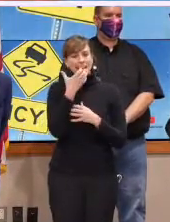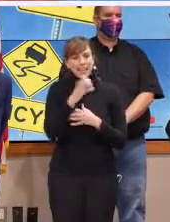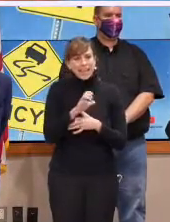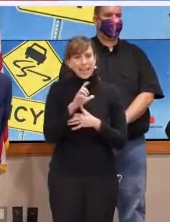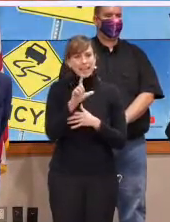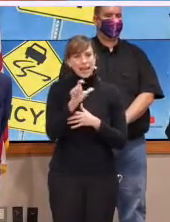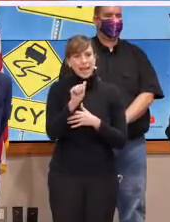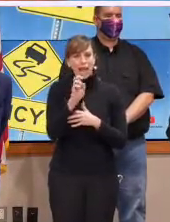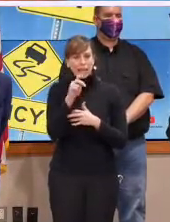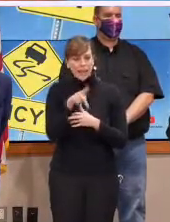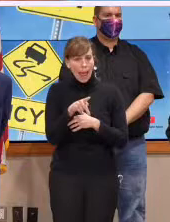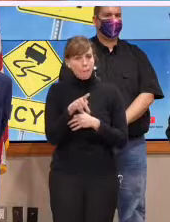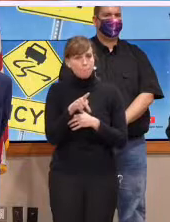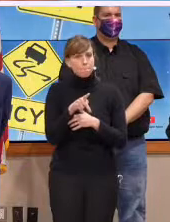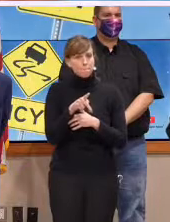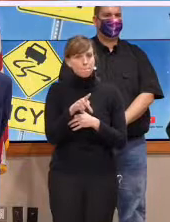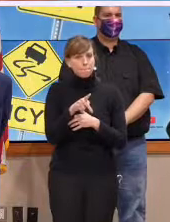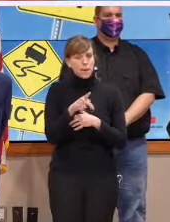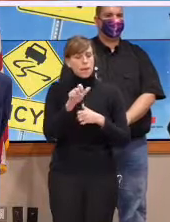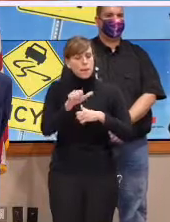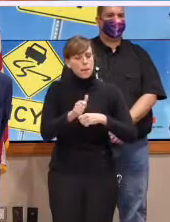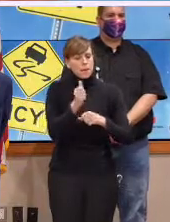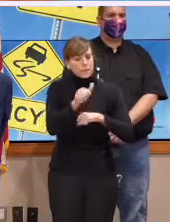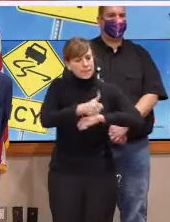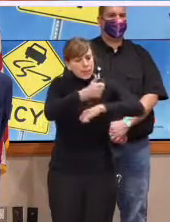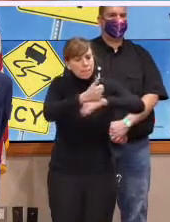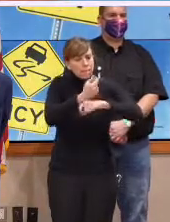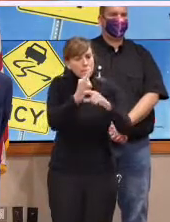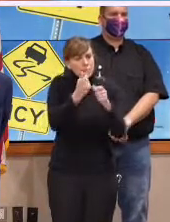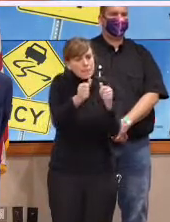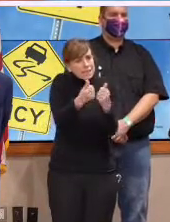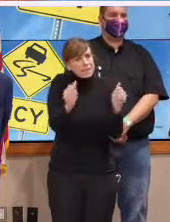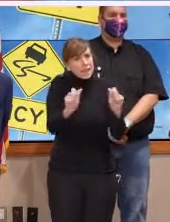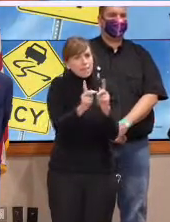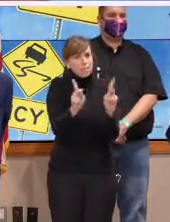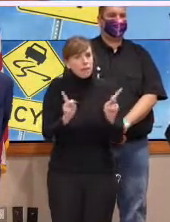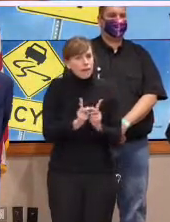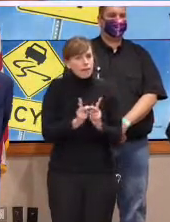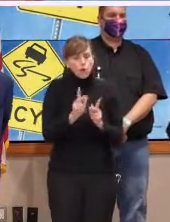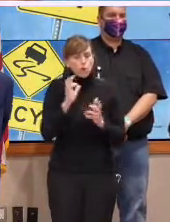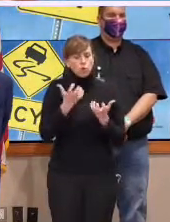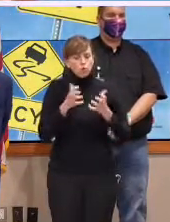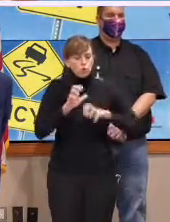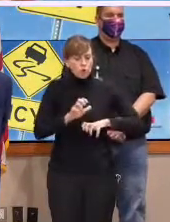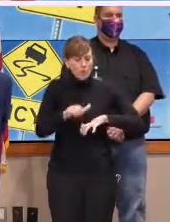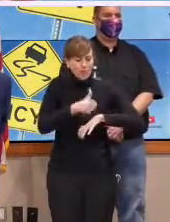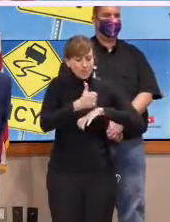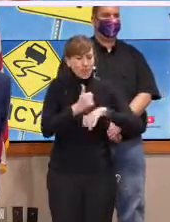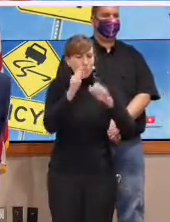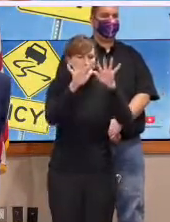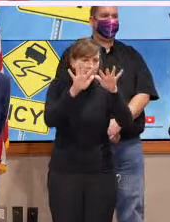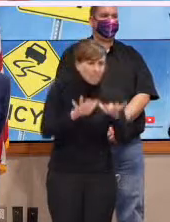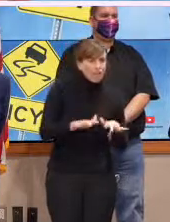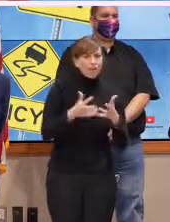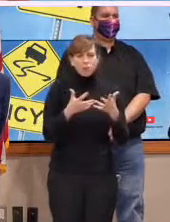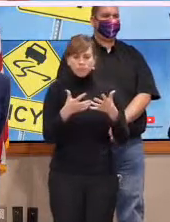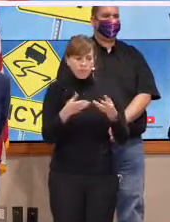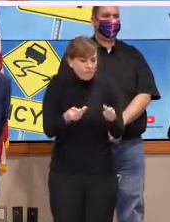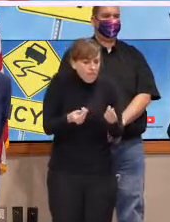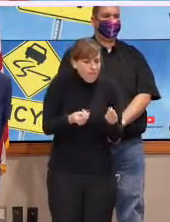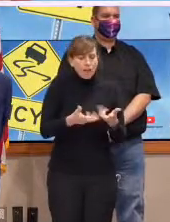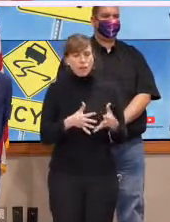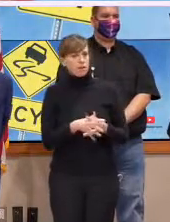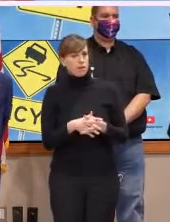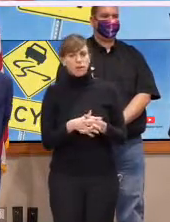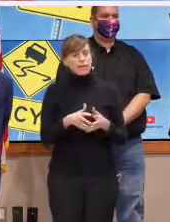you're keeping that distance because those heat lamps can start fires. I know we have a lot of students and things that work with animals, and you want to remember that as